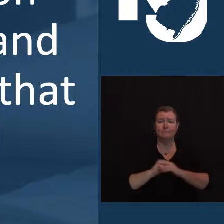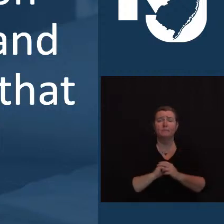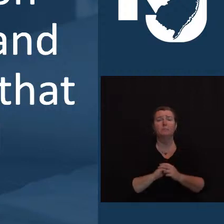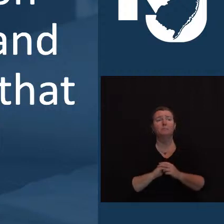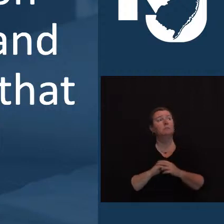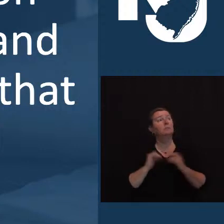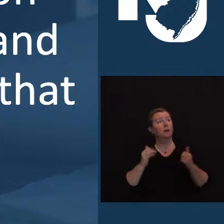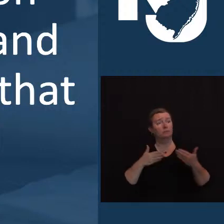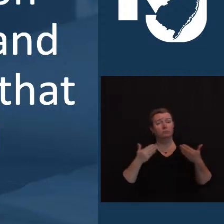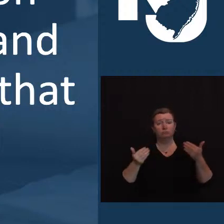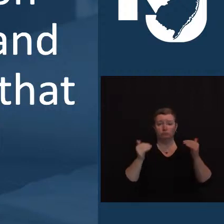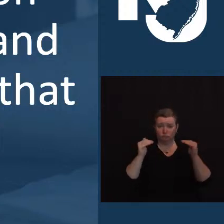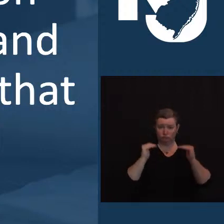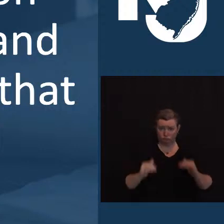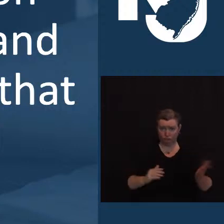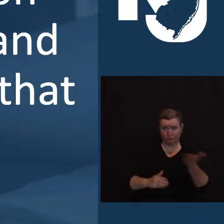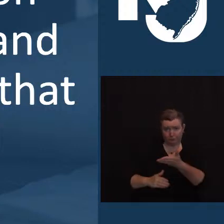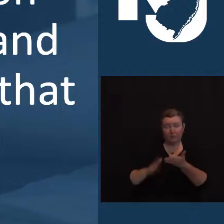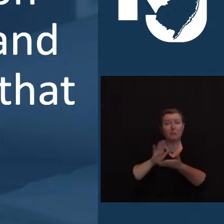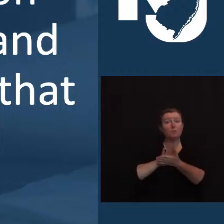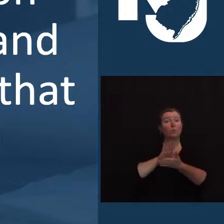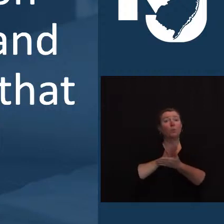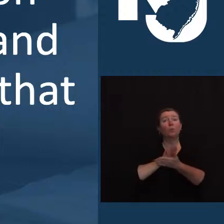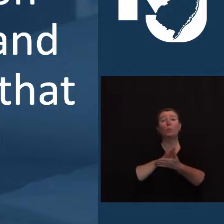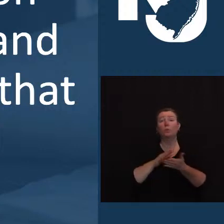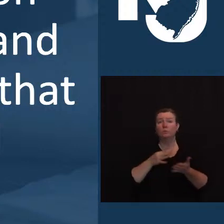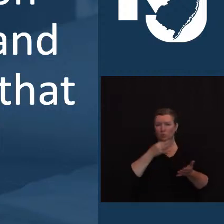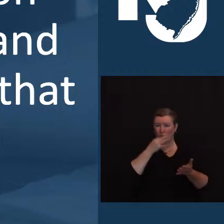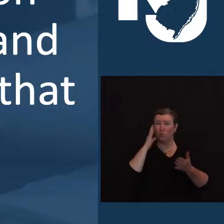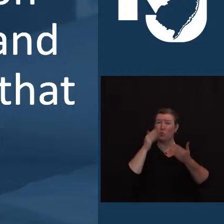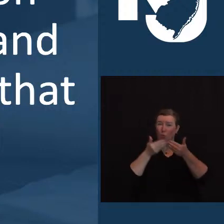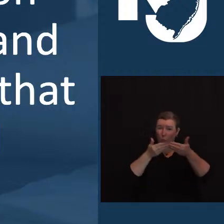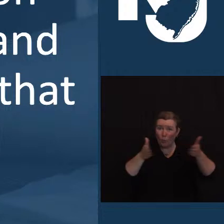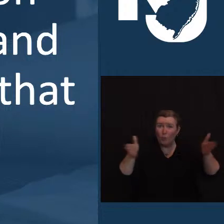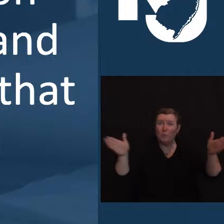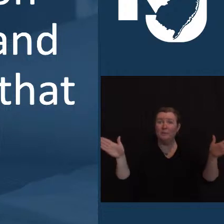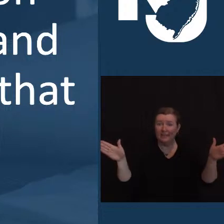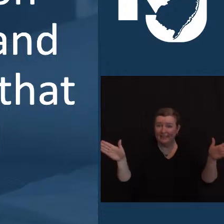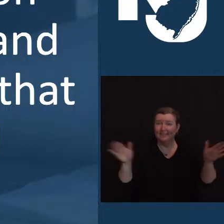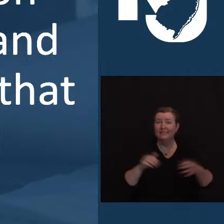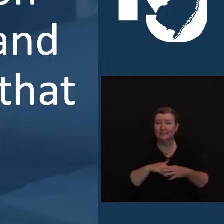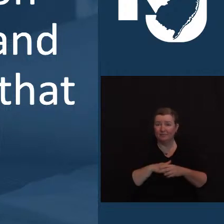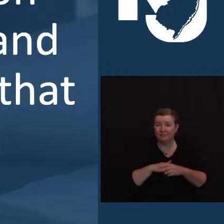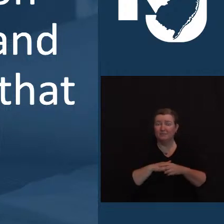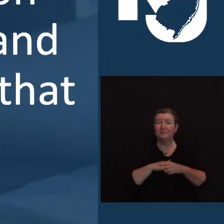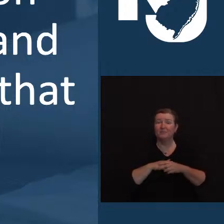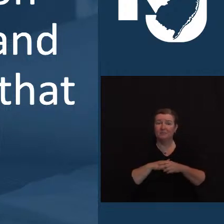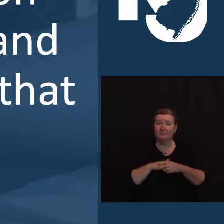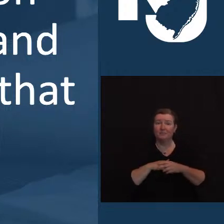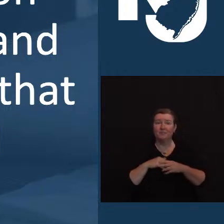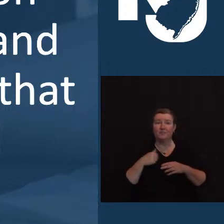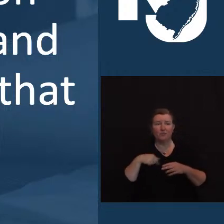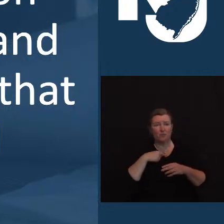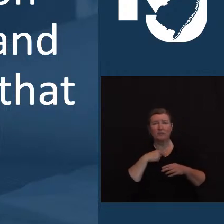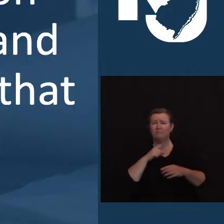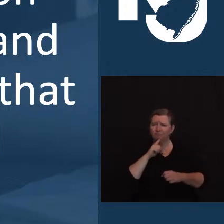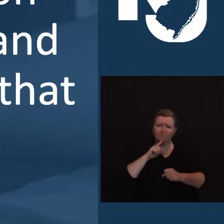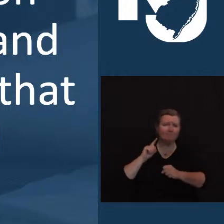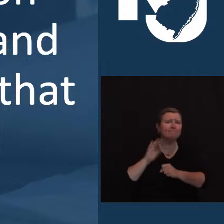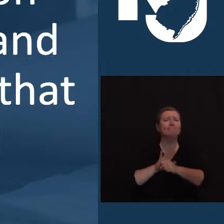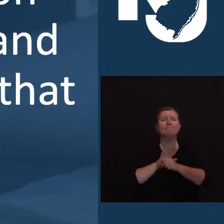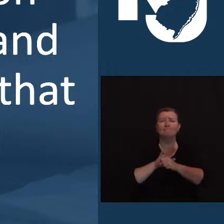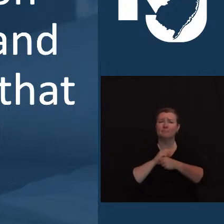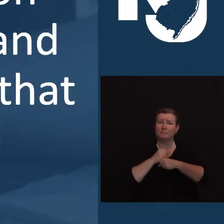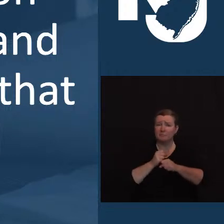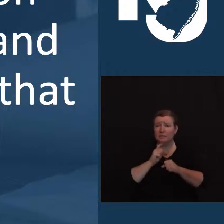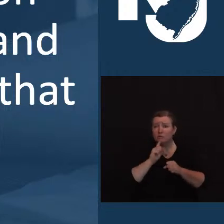of our schools prepare to open to all students, faculty, and staff next week, we remain committed to ensuring as safe a start to